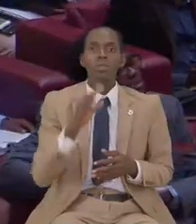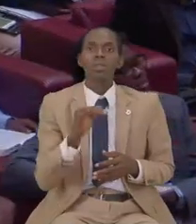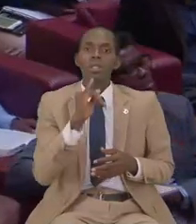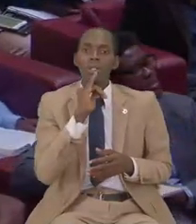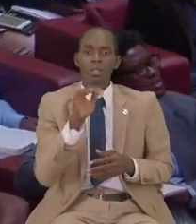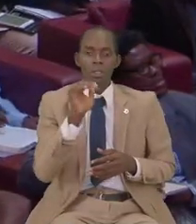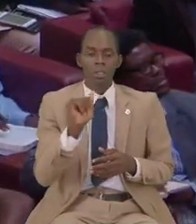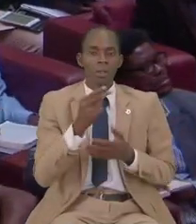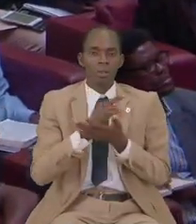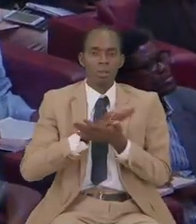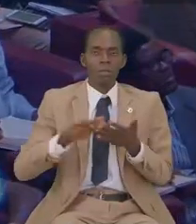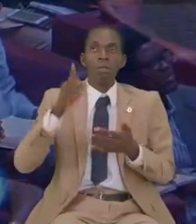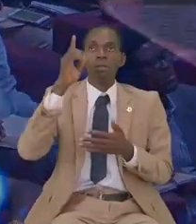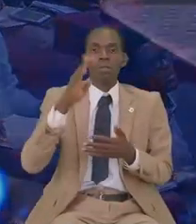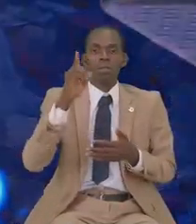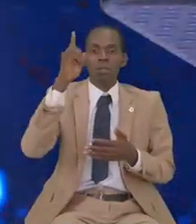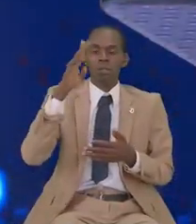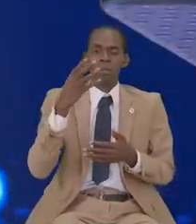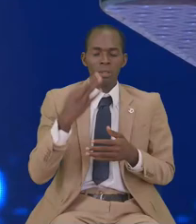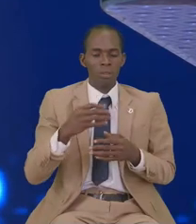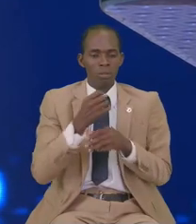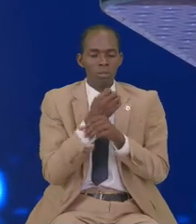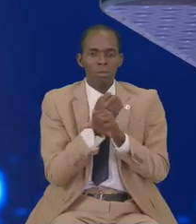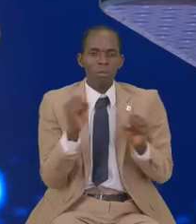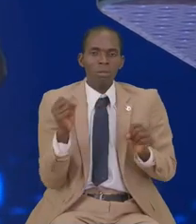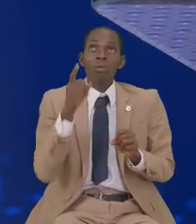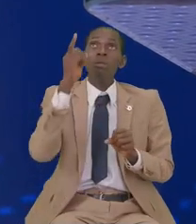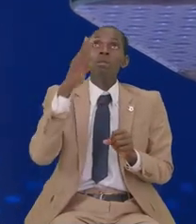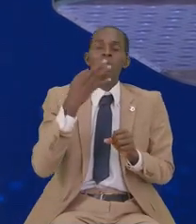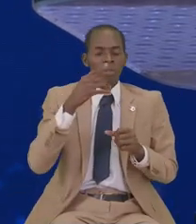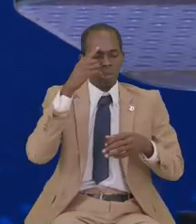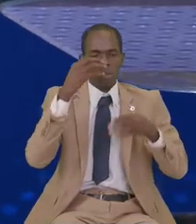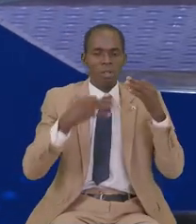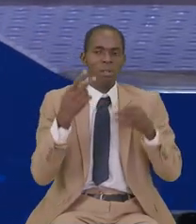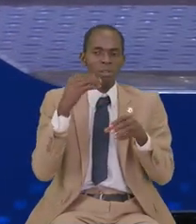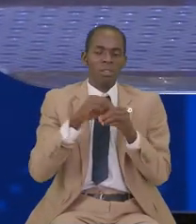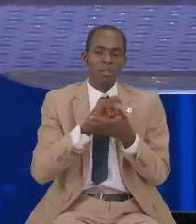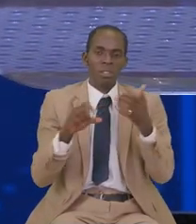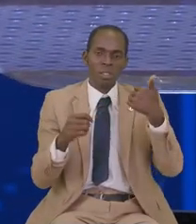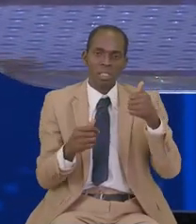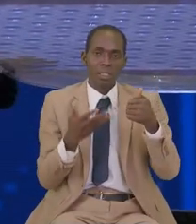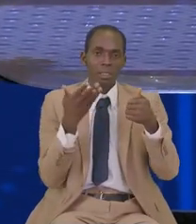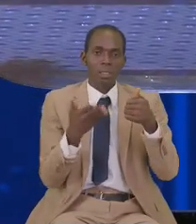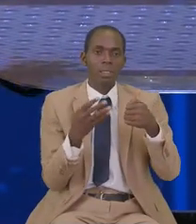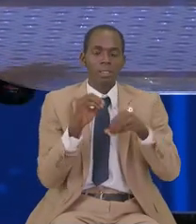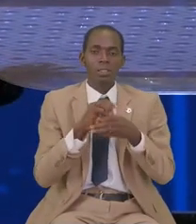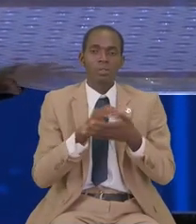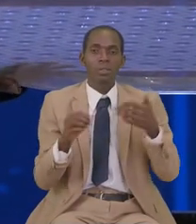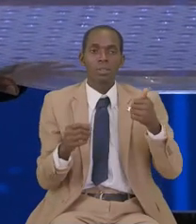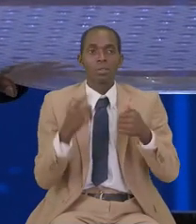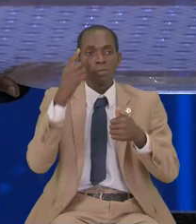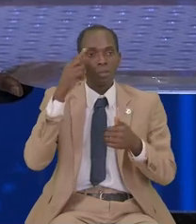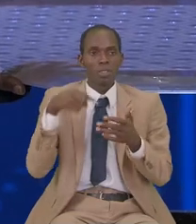and God is a God of justice, and God is a God of judgment. Look at verse 10 there. In verse 10, for